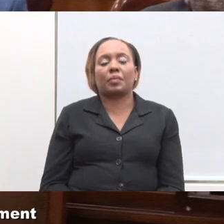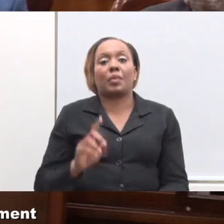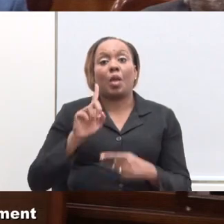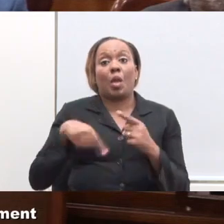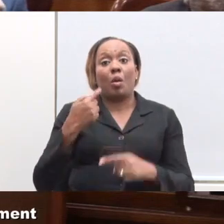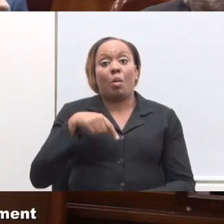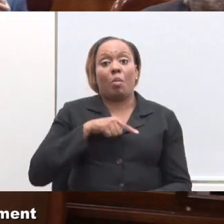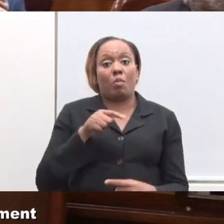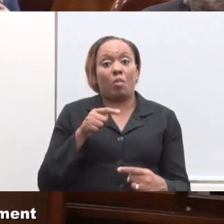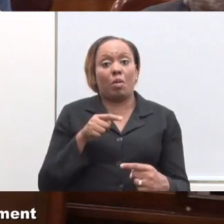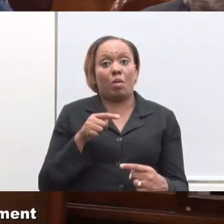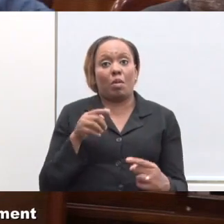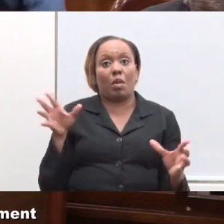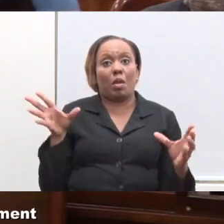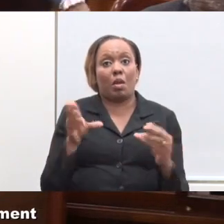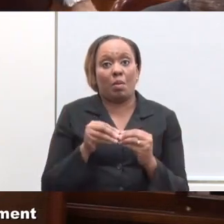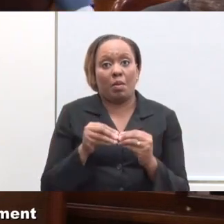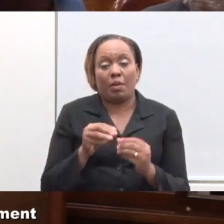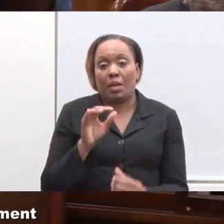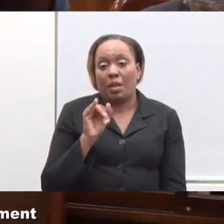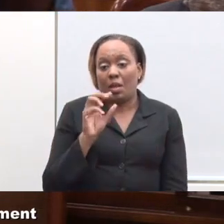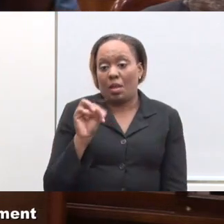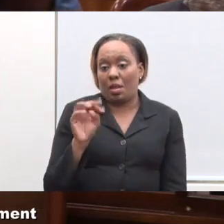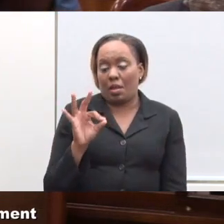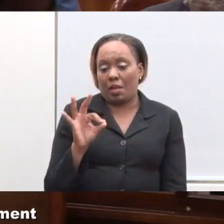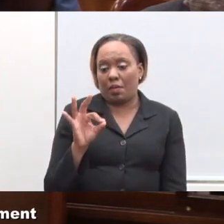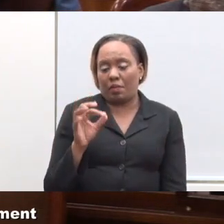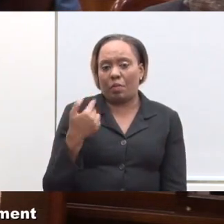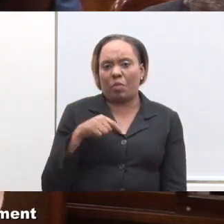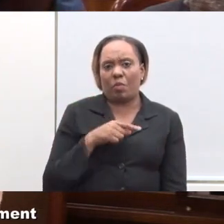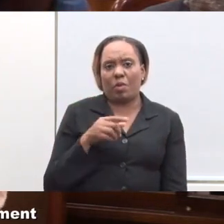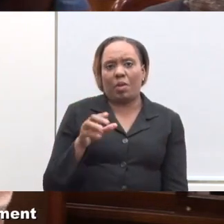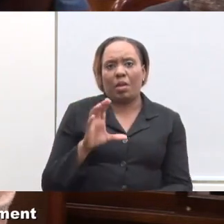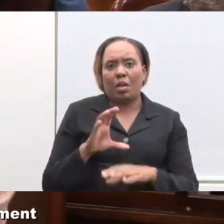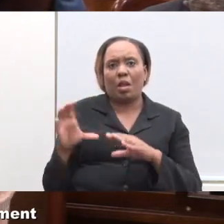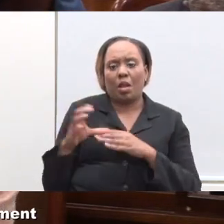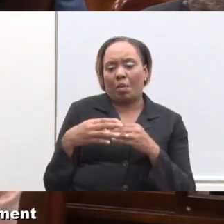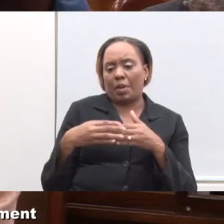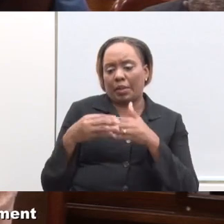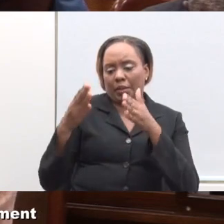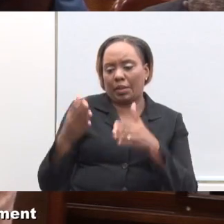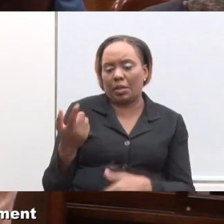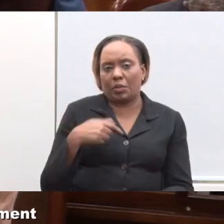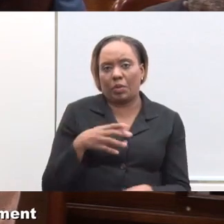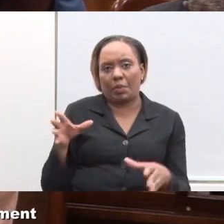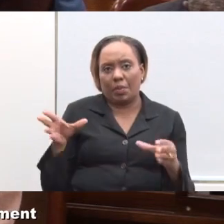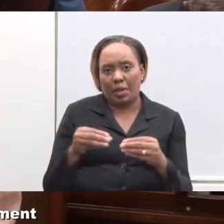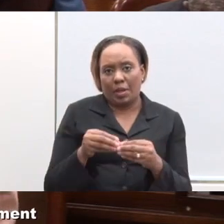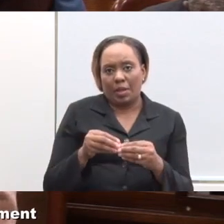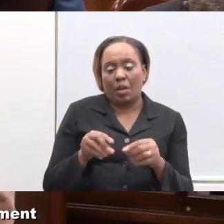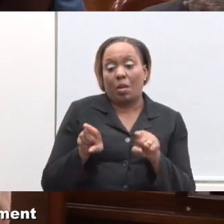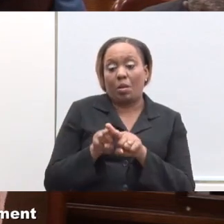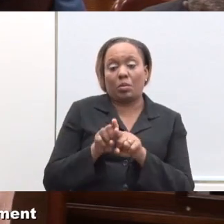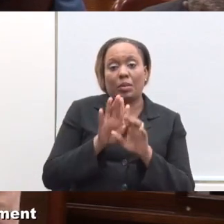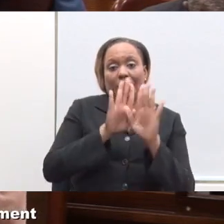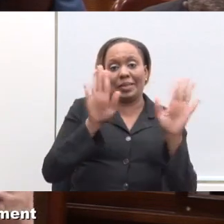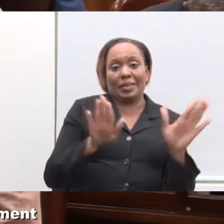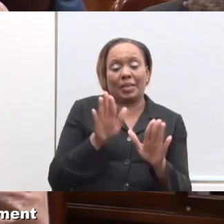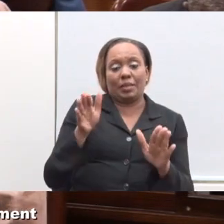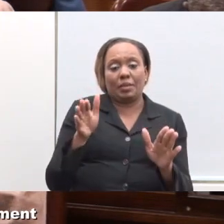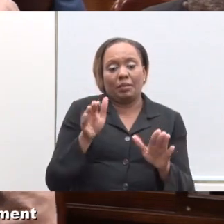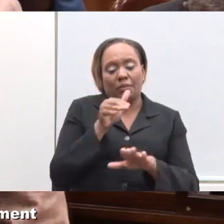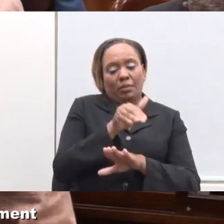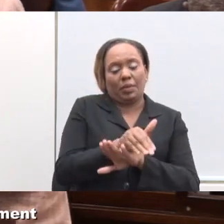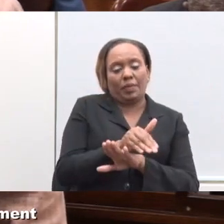Fund in conference call on Monday as a region as well, and I met with my colleagues on Sunday evening to prepare for that